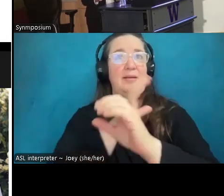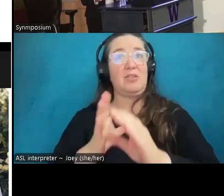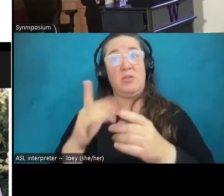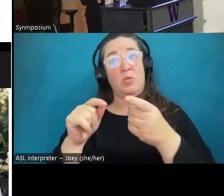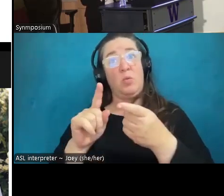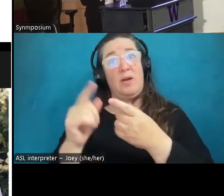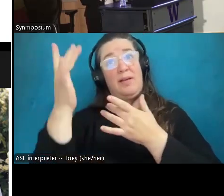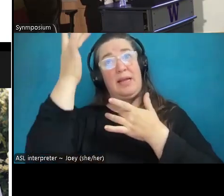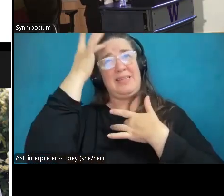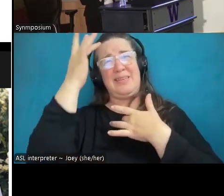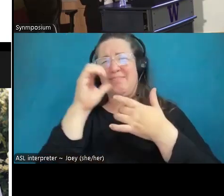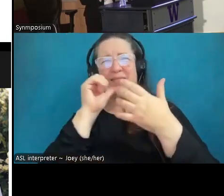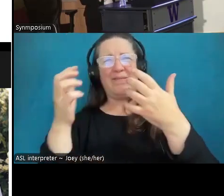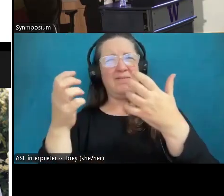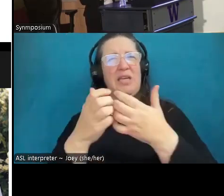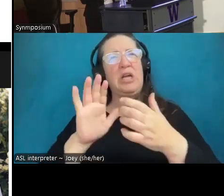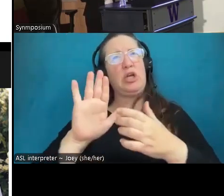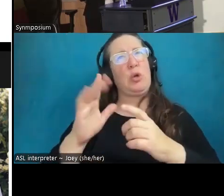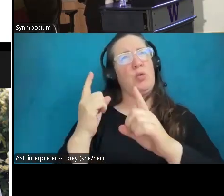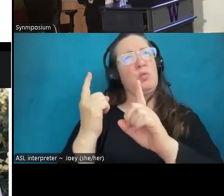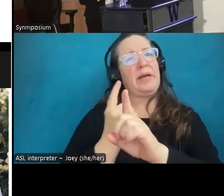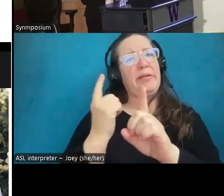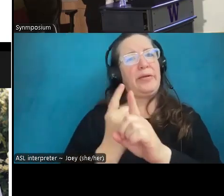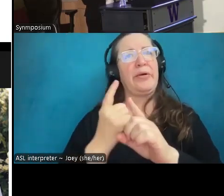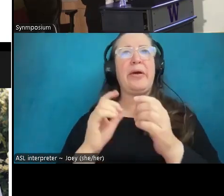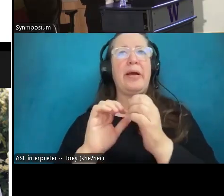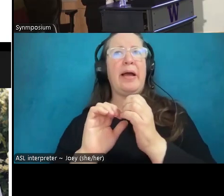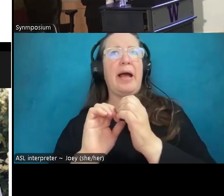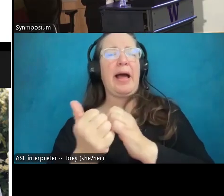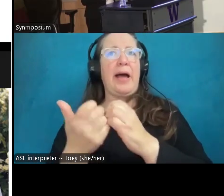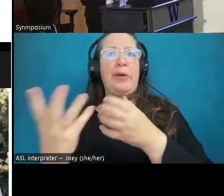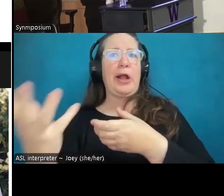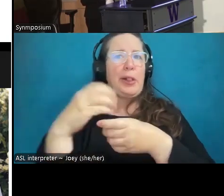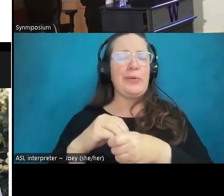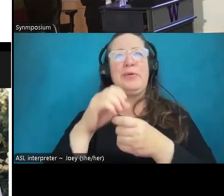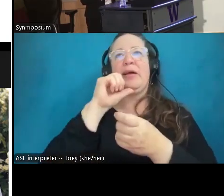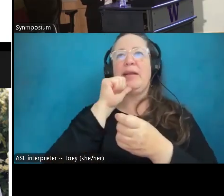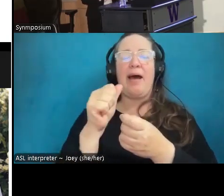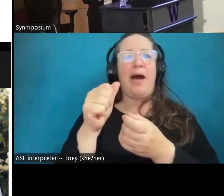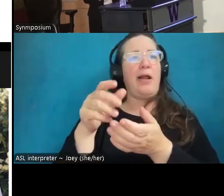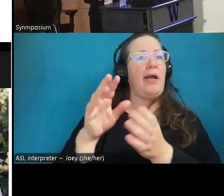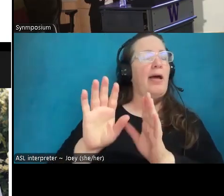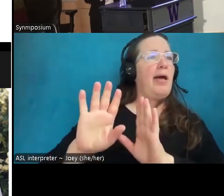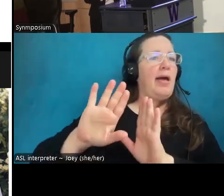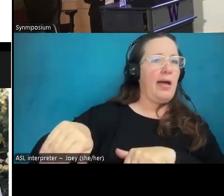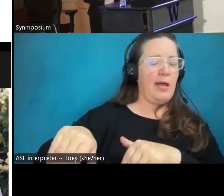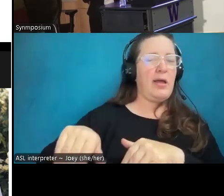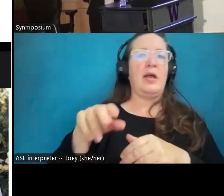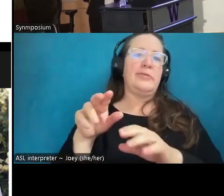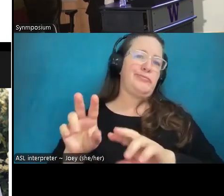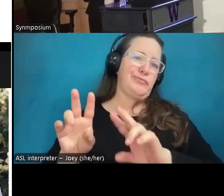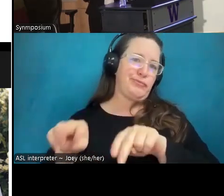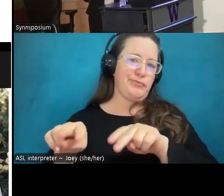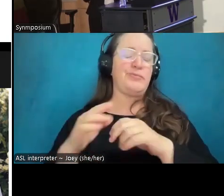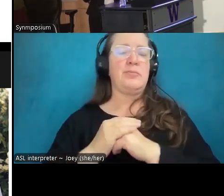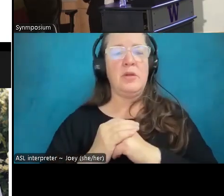discount patients and the symptoms they're experiencing, because we will always have new and emerging diseases that don't fit into an illness script. We want